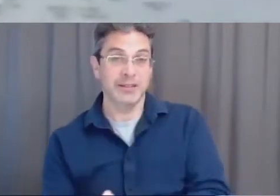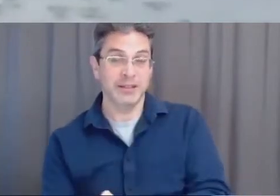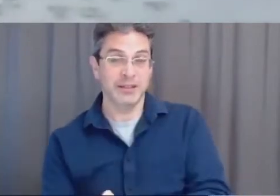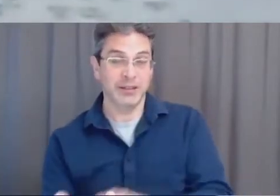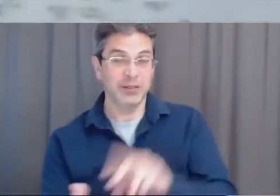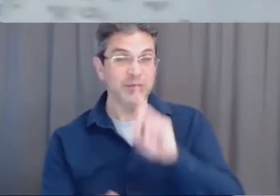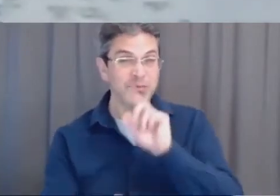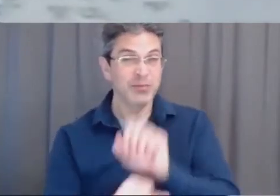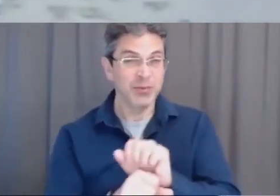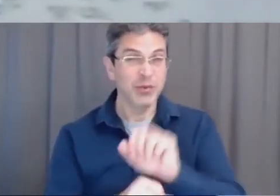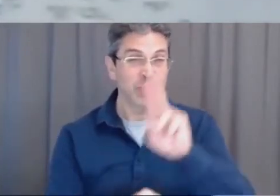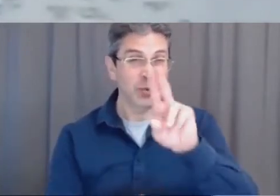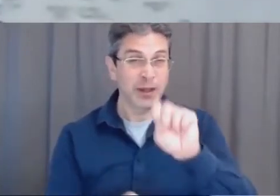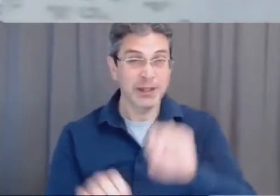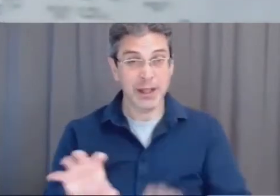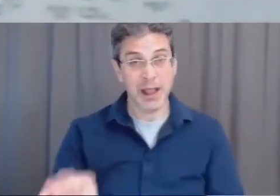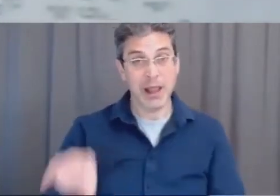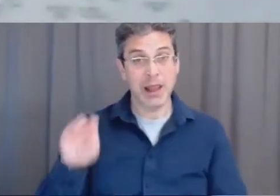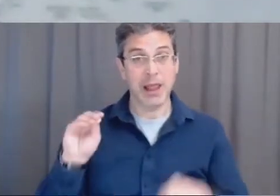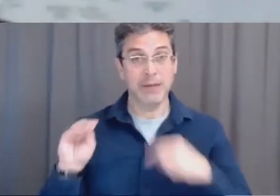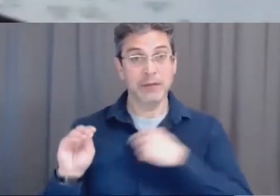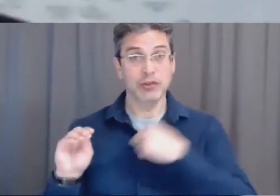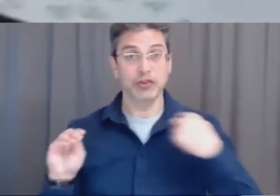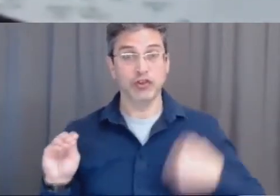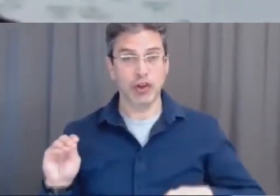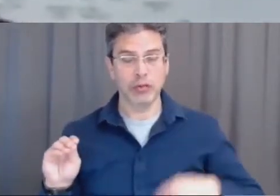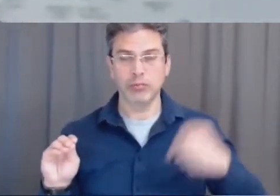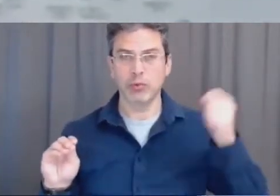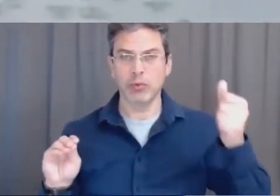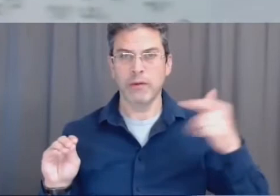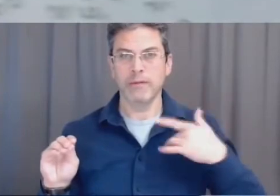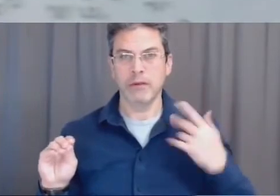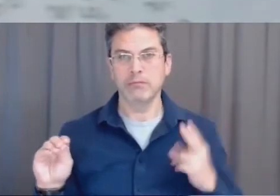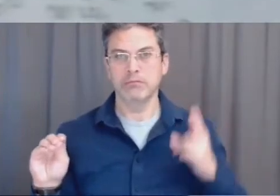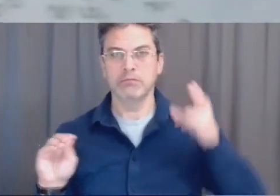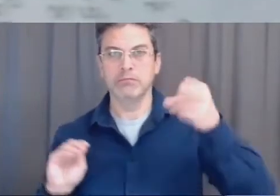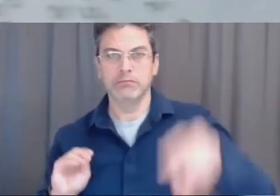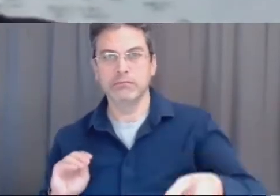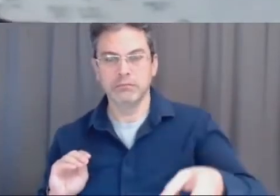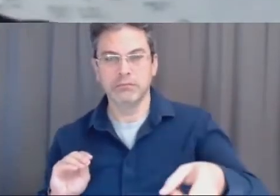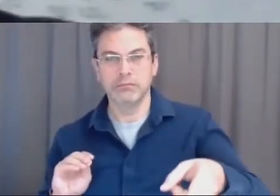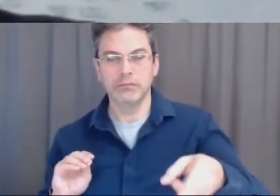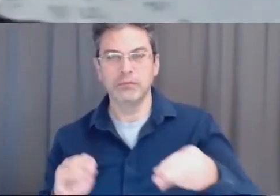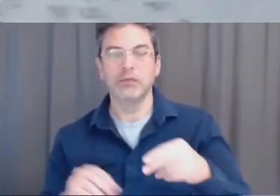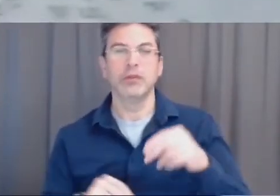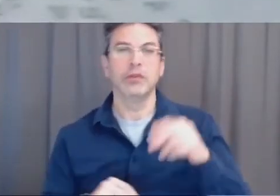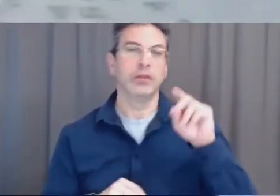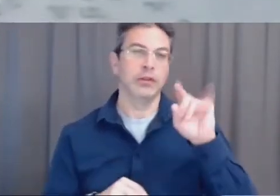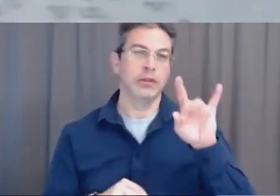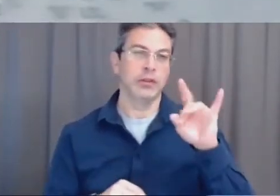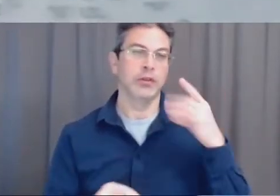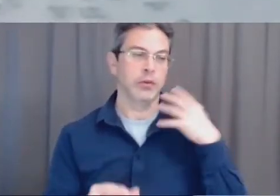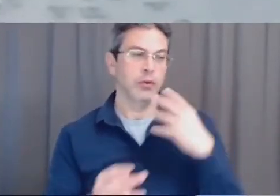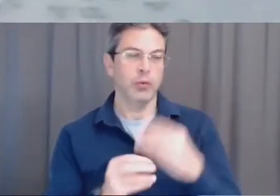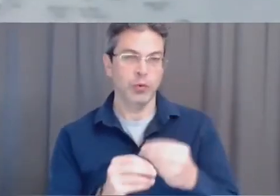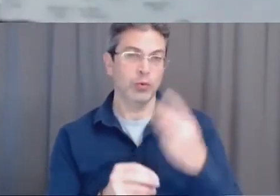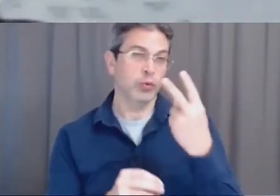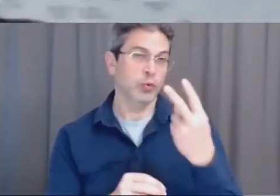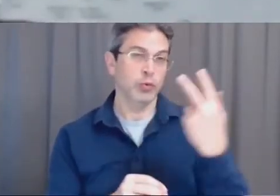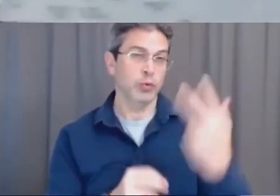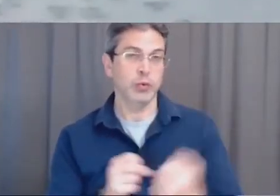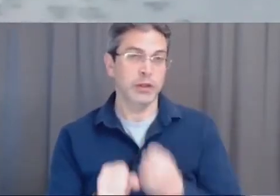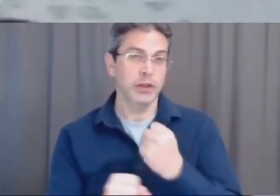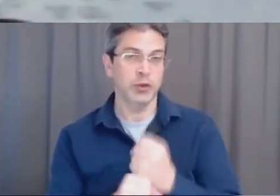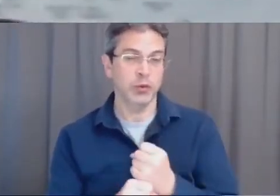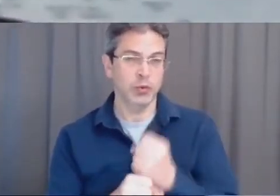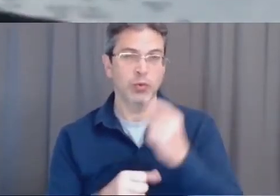Arms Trade Treaty, China, you know, quickly started to fill that void. We had already, in the past 2 to 3 years, we had seen it at